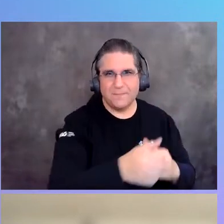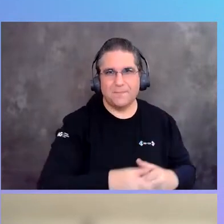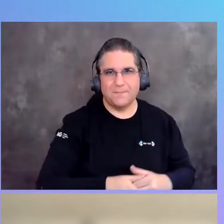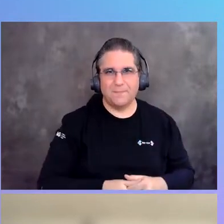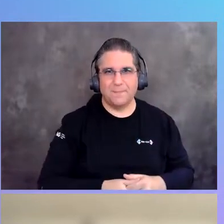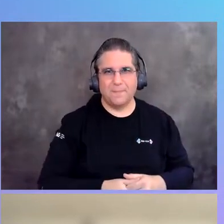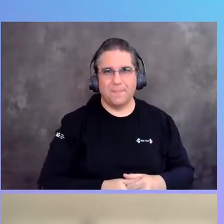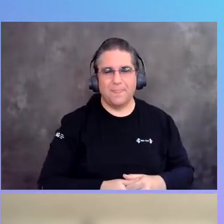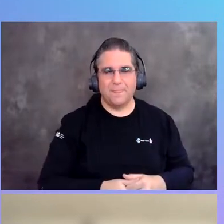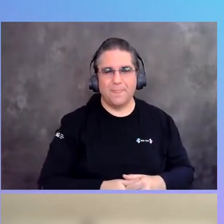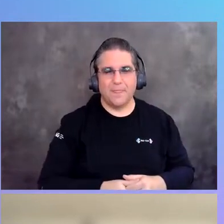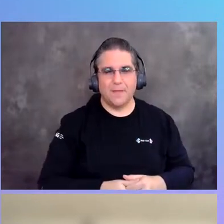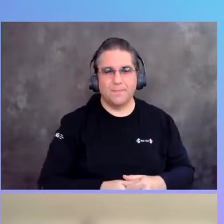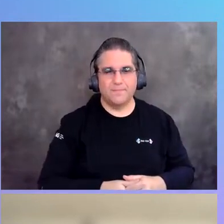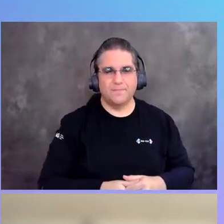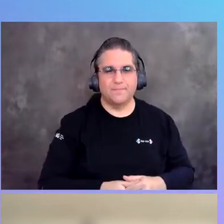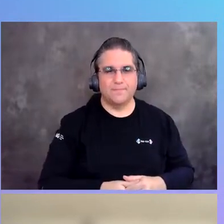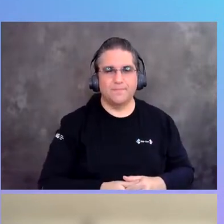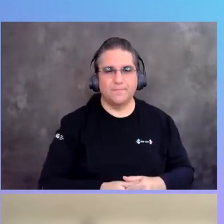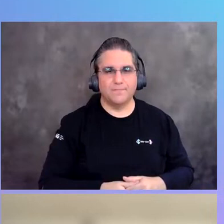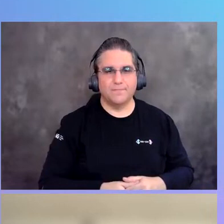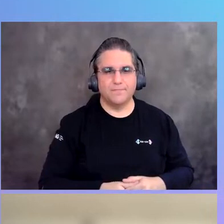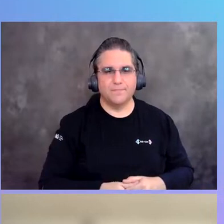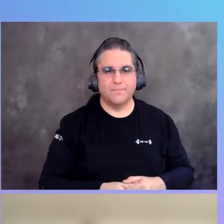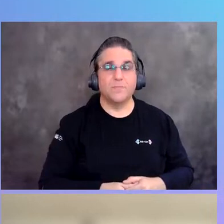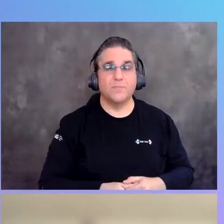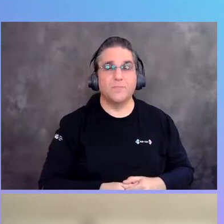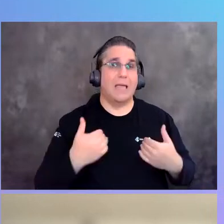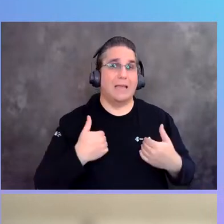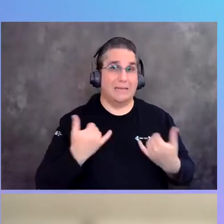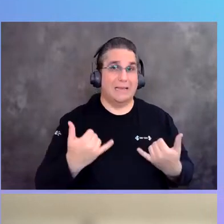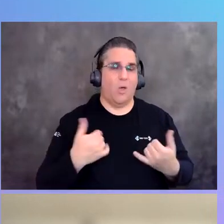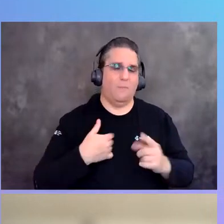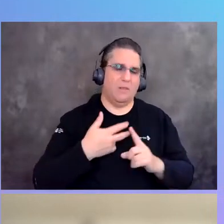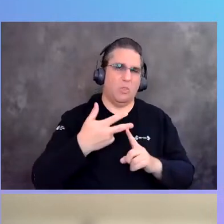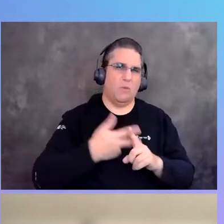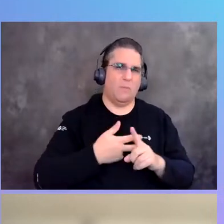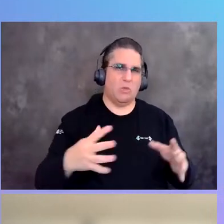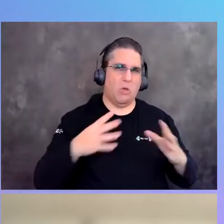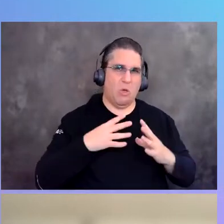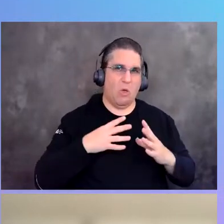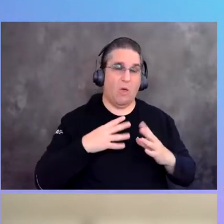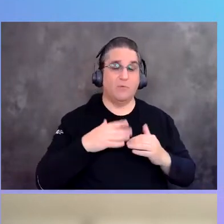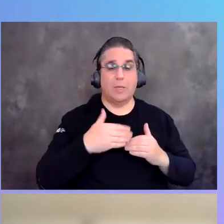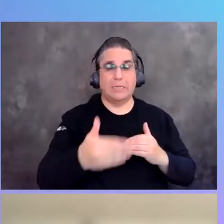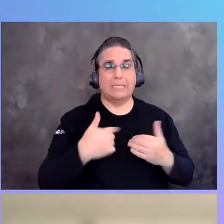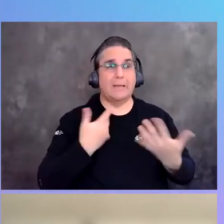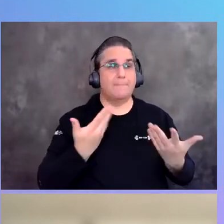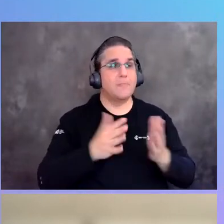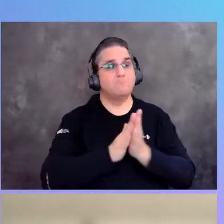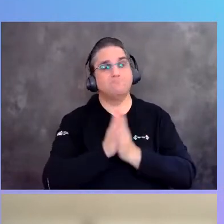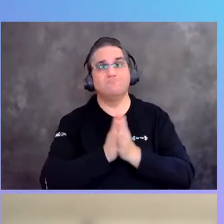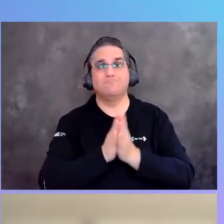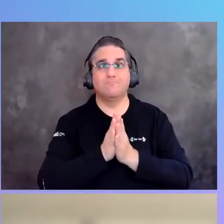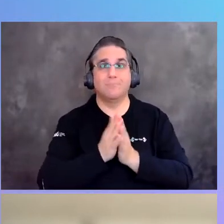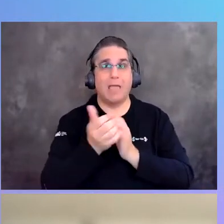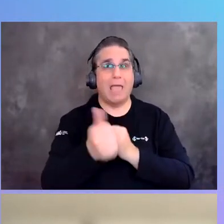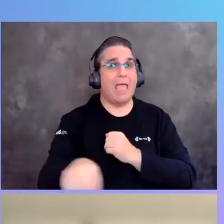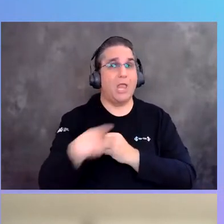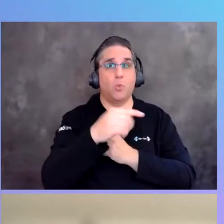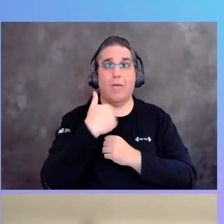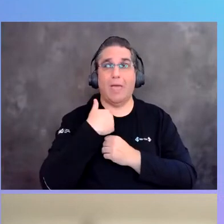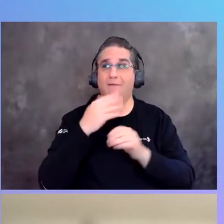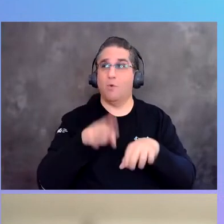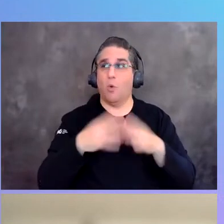like a good 3 months off and to start exploring new opportunities. So shout out if anyone's got any great roles coming up